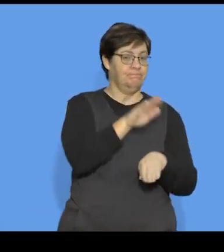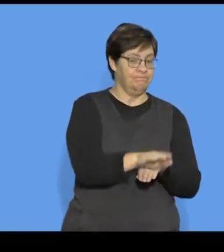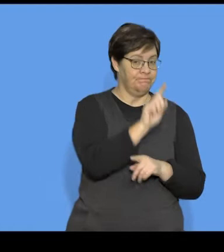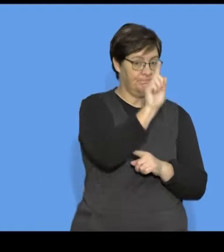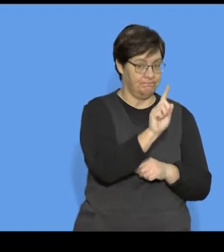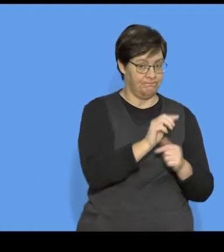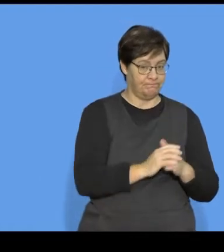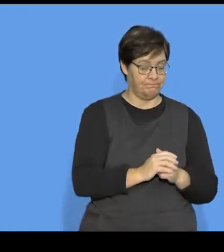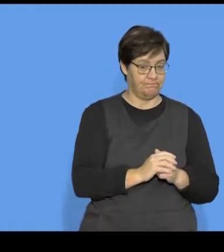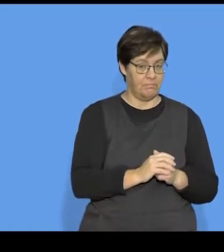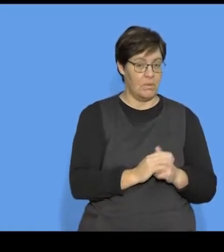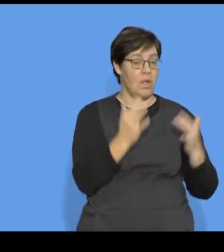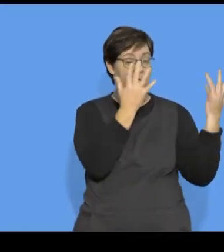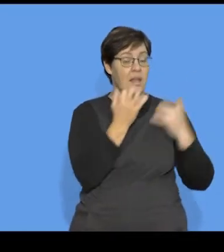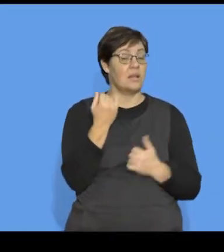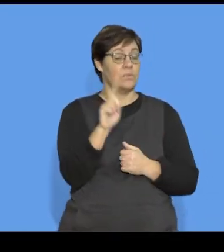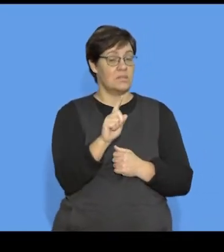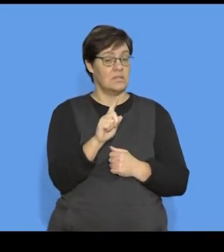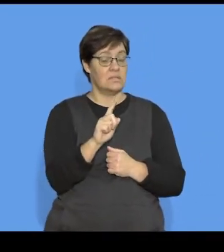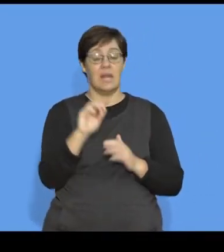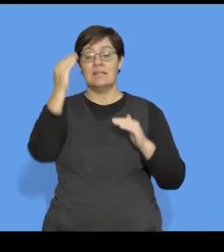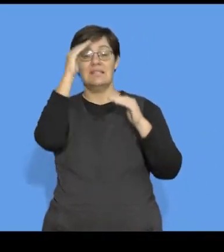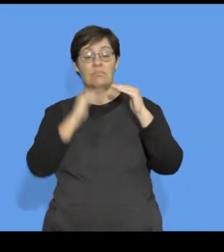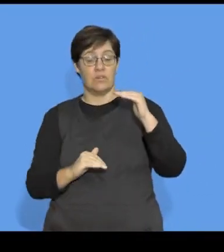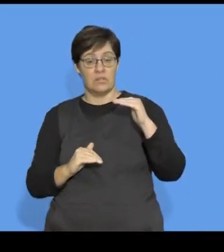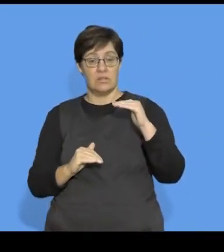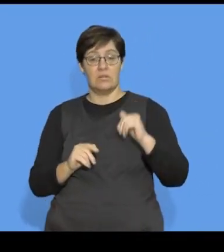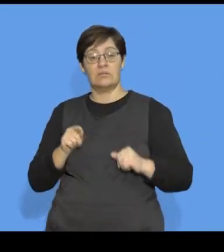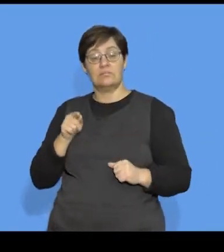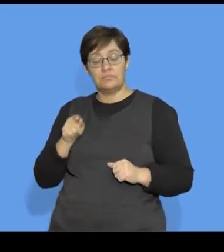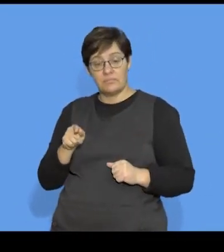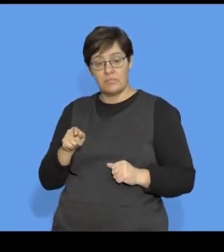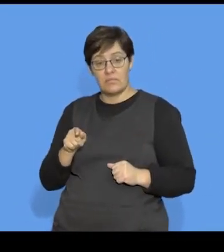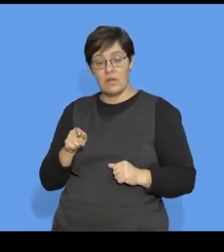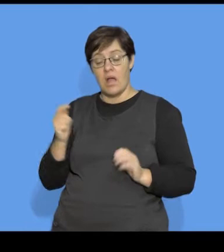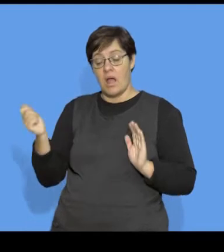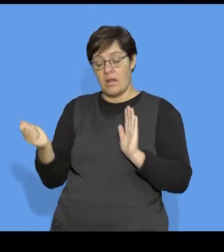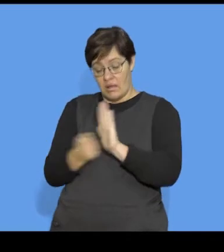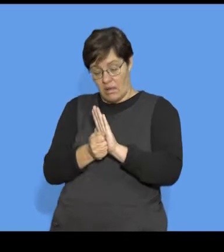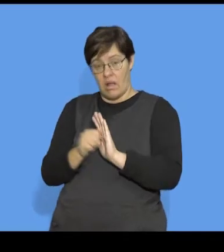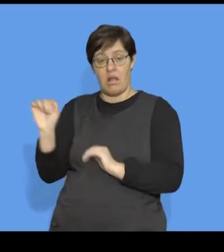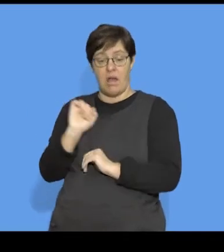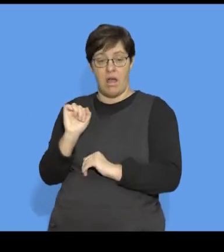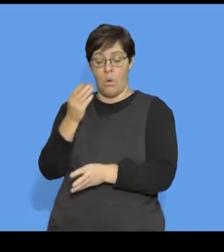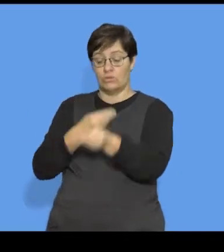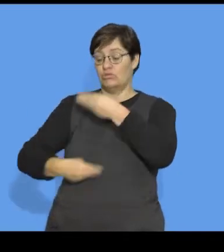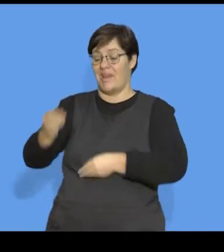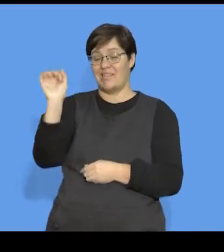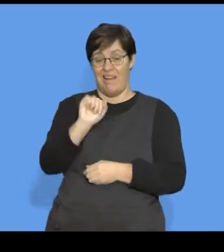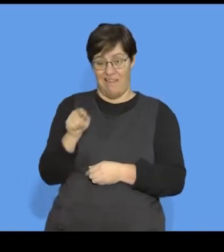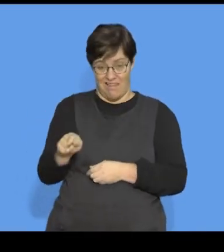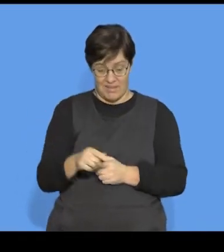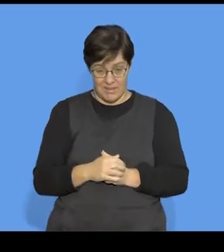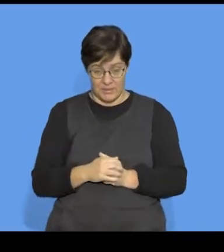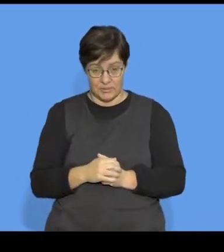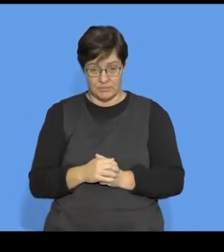one, we're calculating now the depreciation on the sold vehicle or the traded in